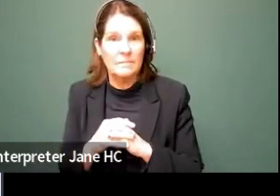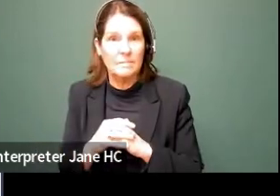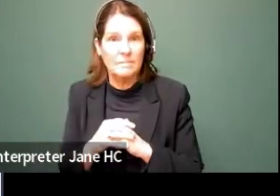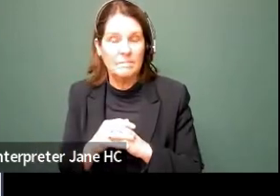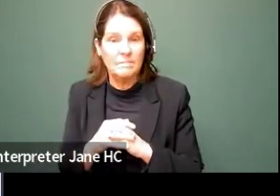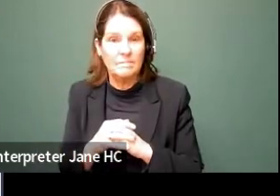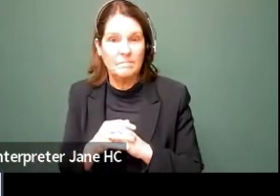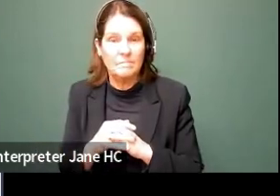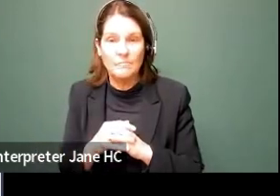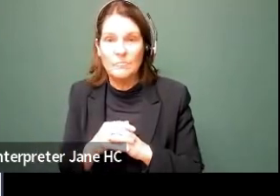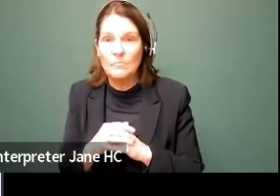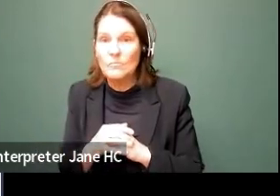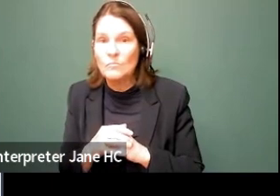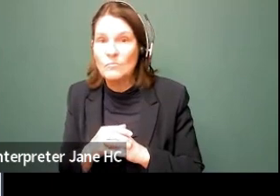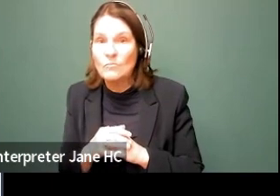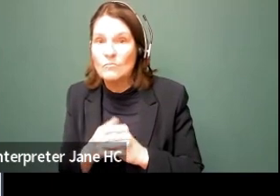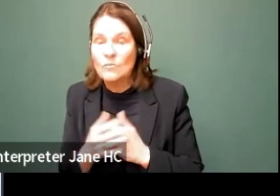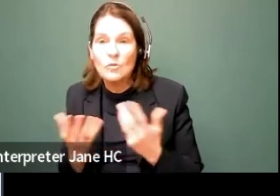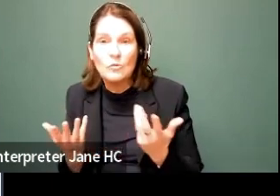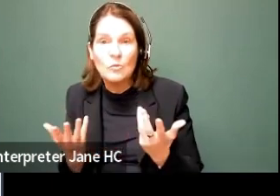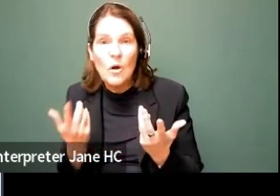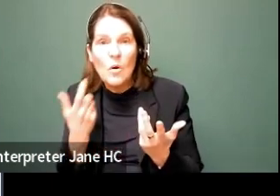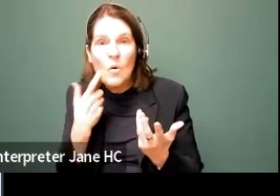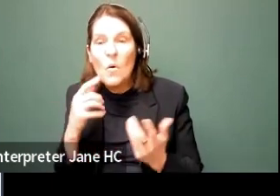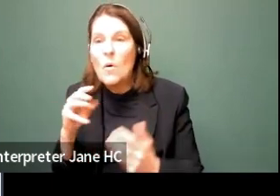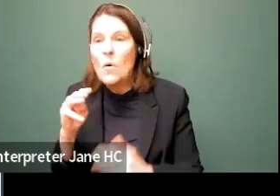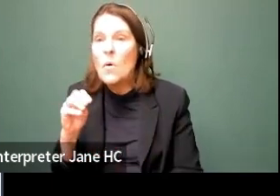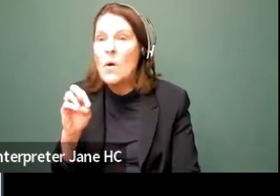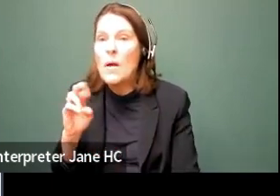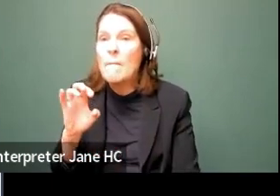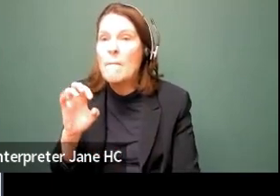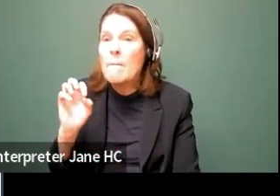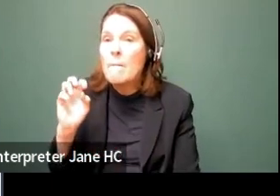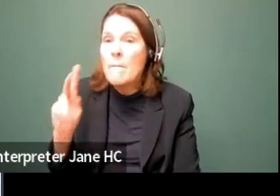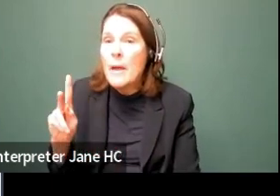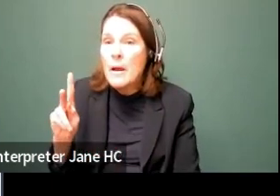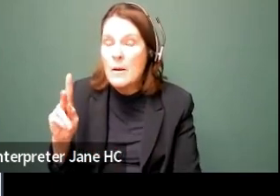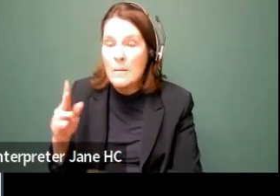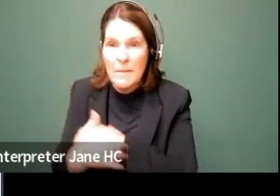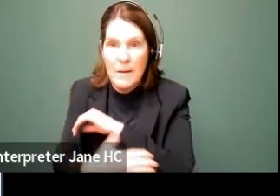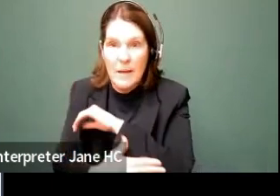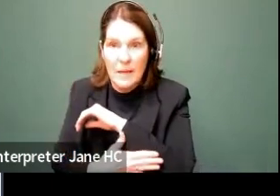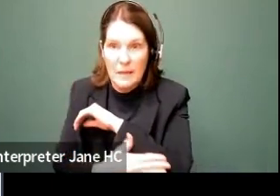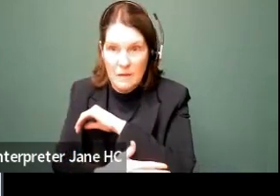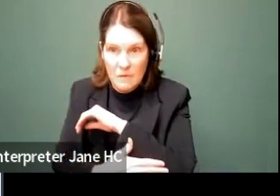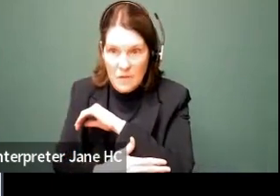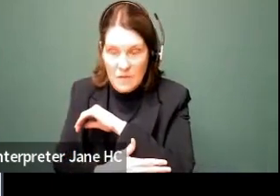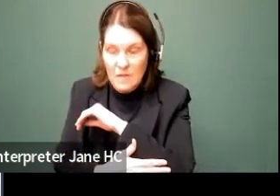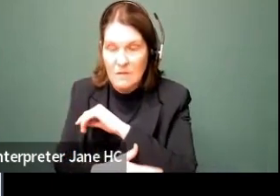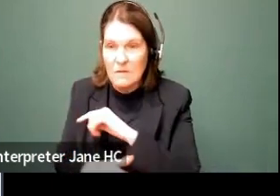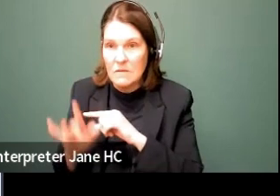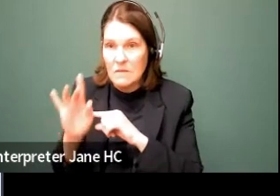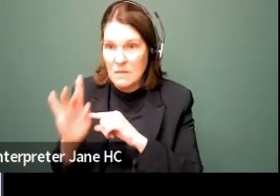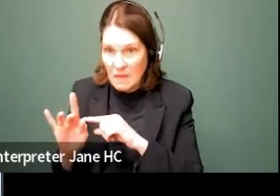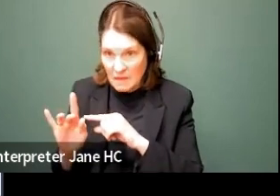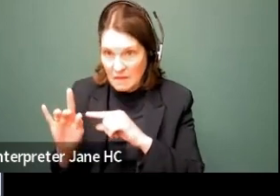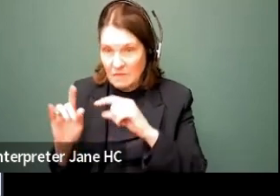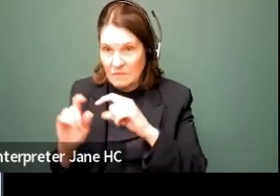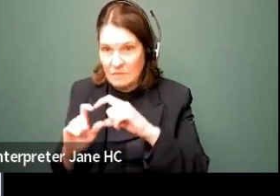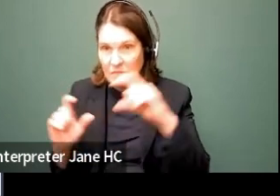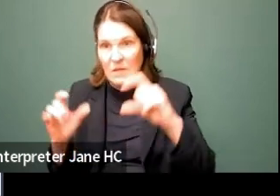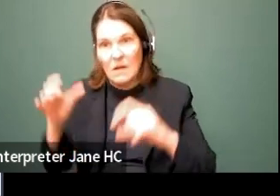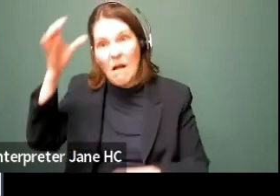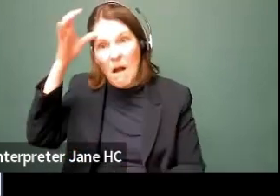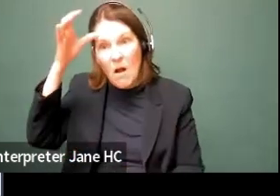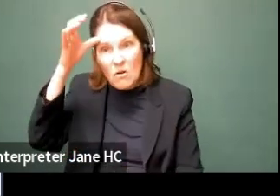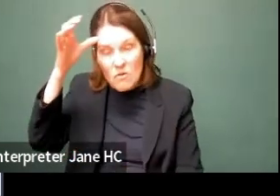So if I was to go to Merrimack County, for example, and click on Concord,